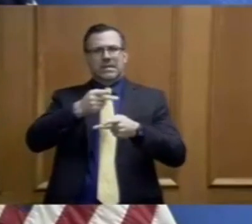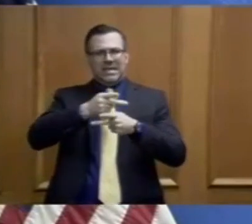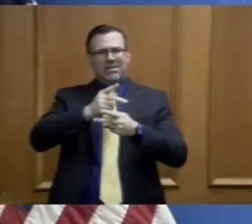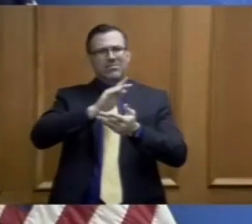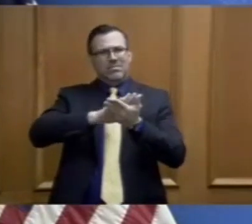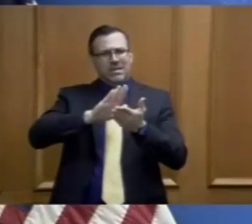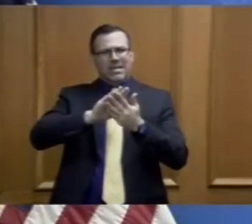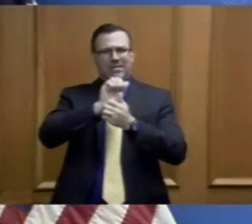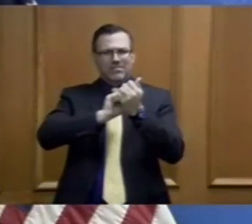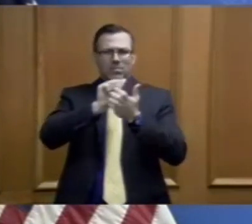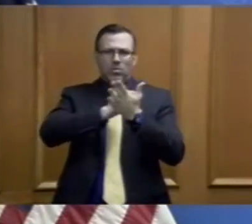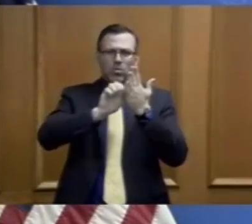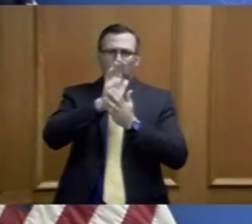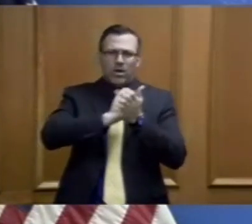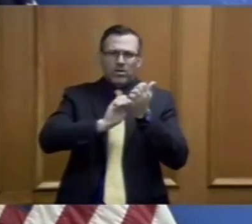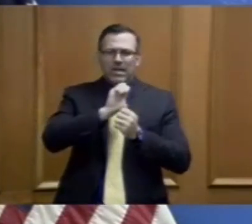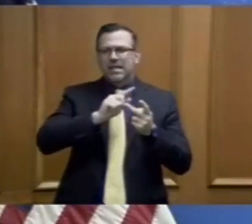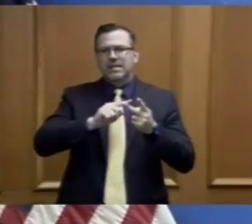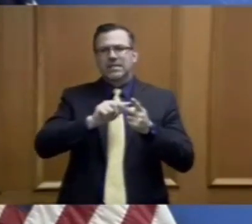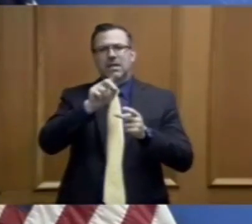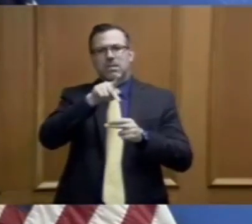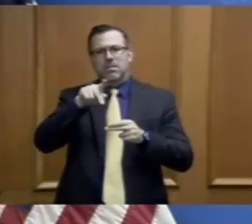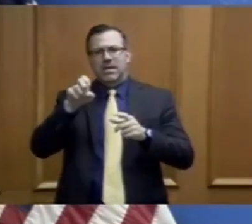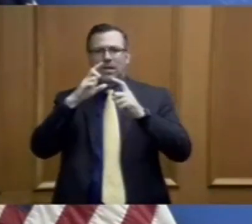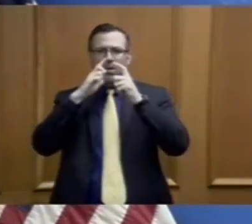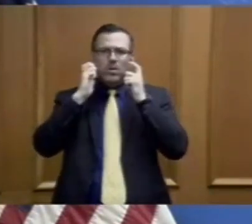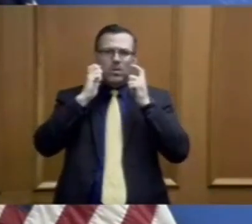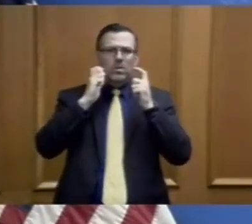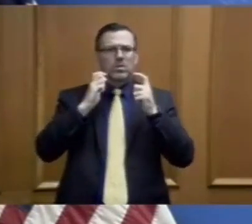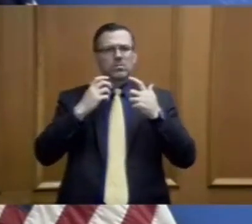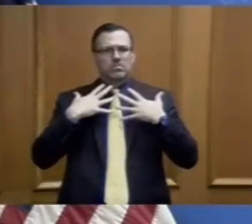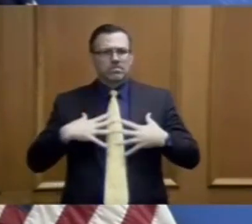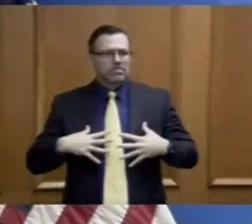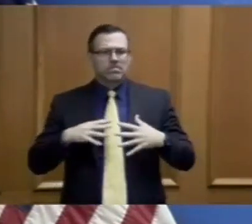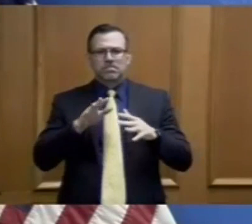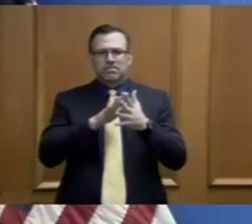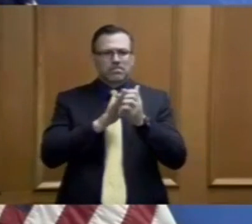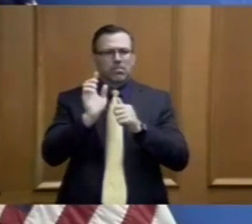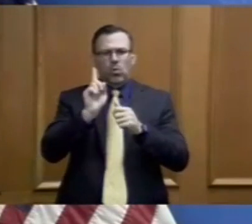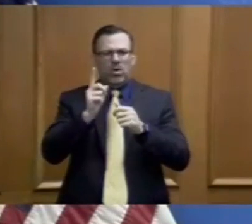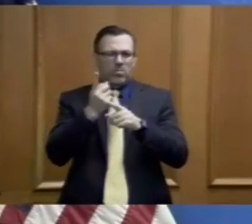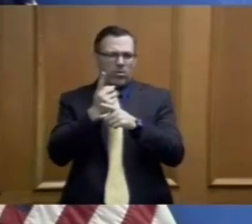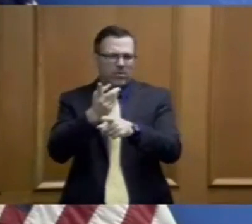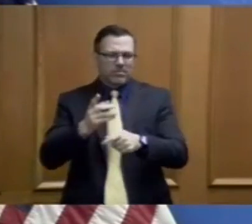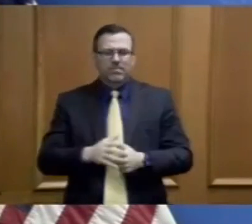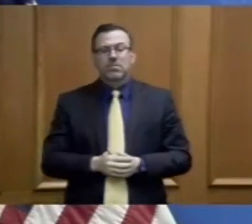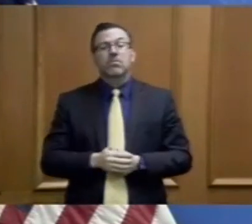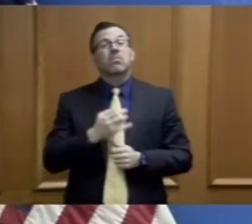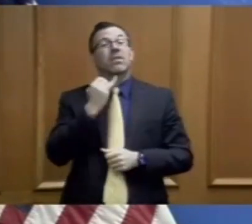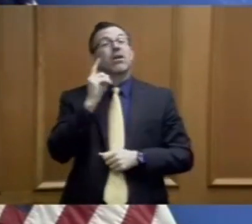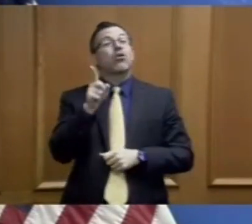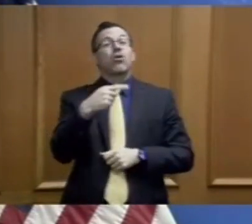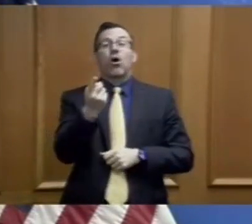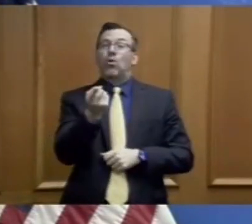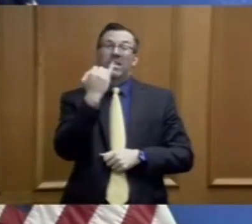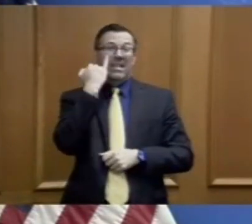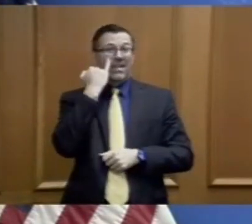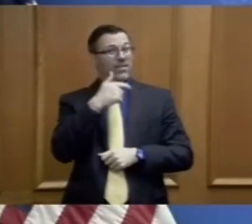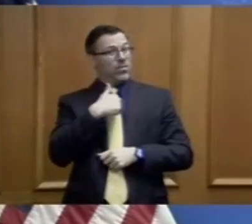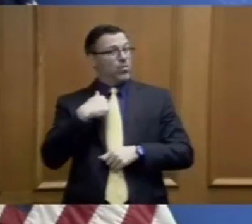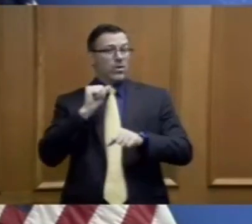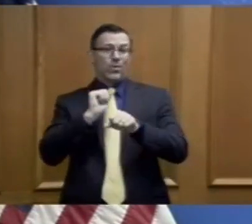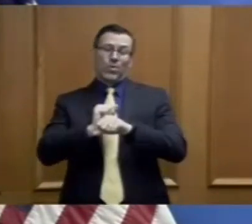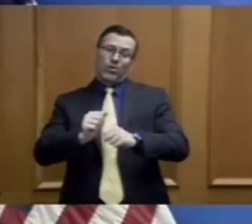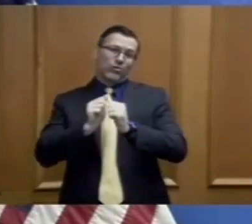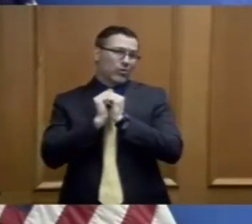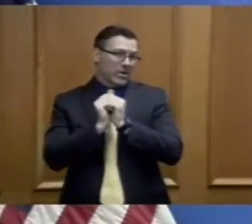protective equipment wherever it's appropriate. Only by working together as a community of volunteers can we successfully reboot